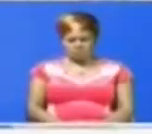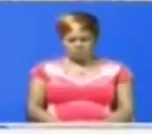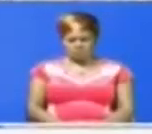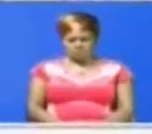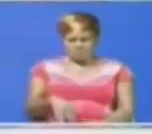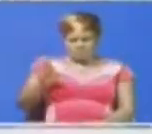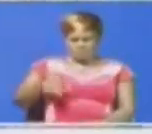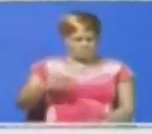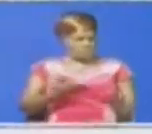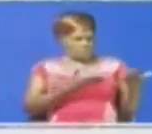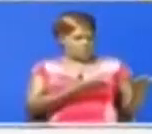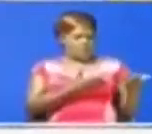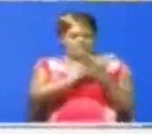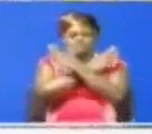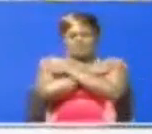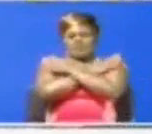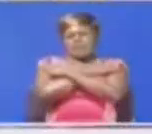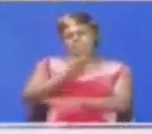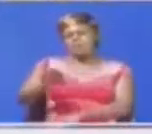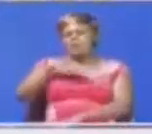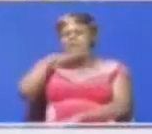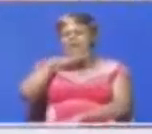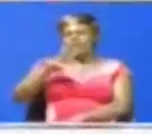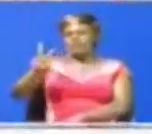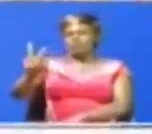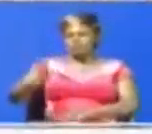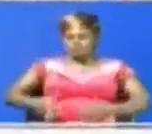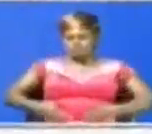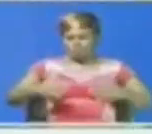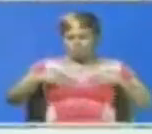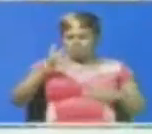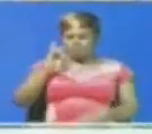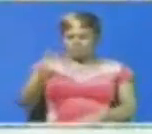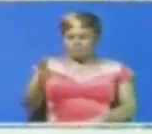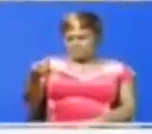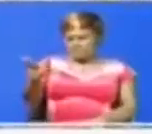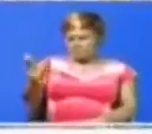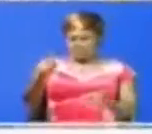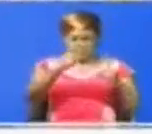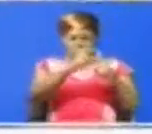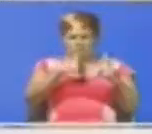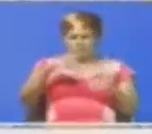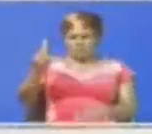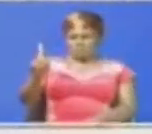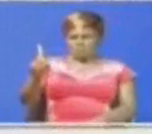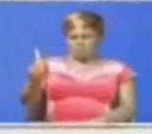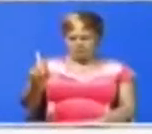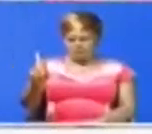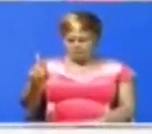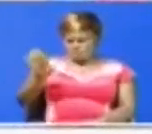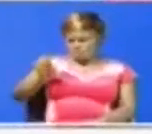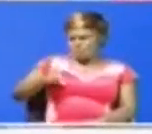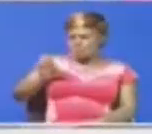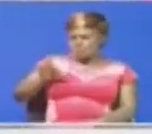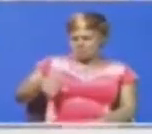This woman says her friend is among the dead. Two of the bodies that we saw had gunshot wounds. One was that of a woman.